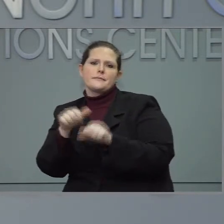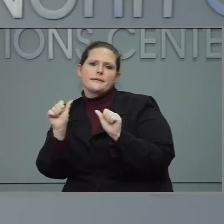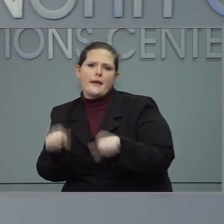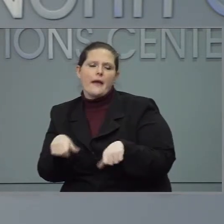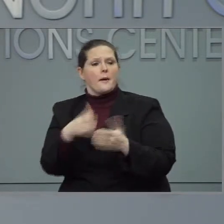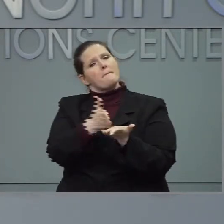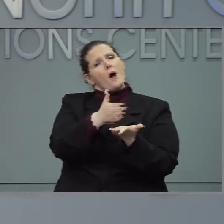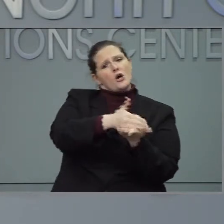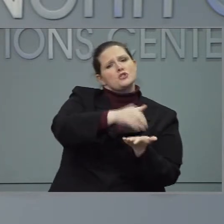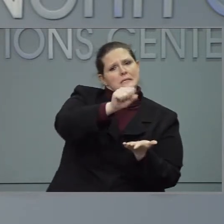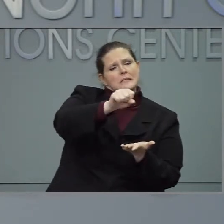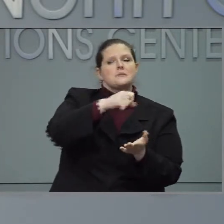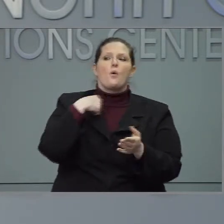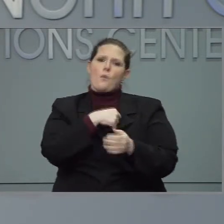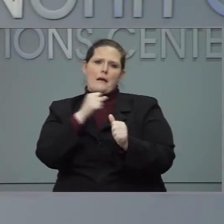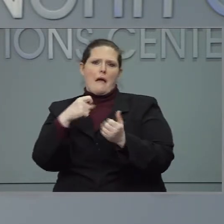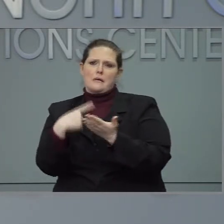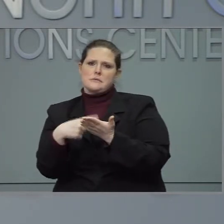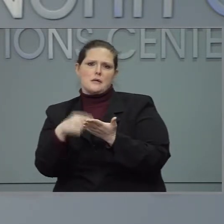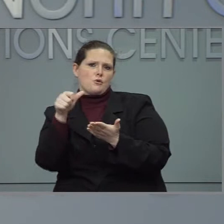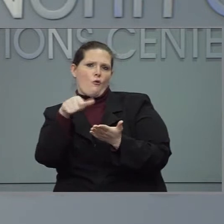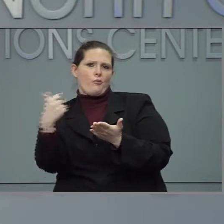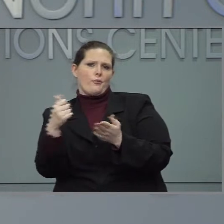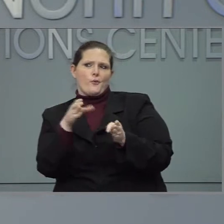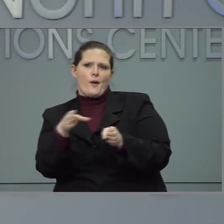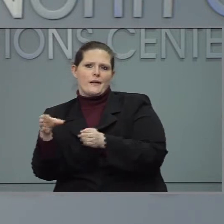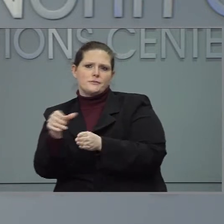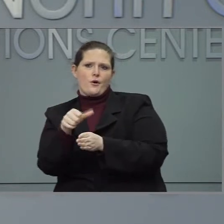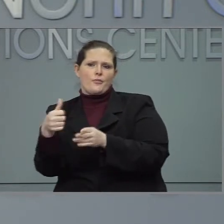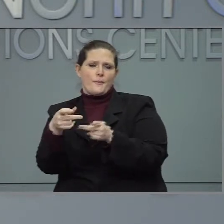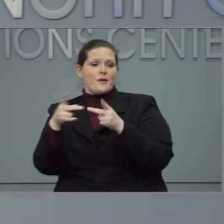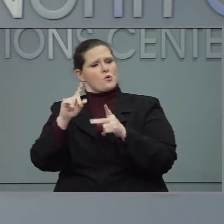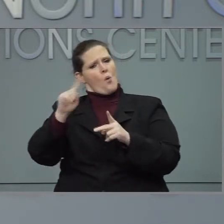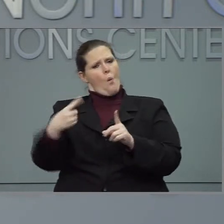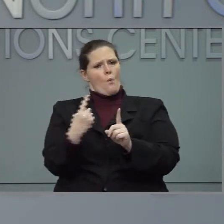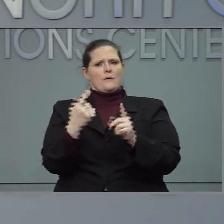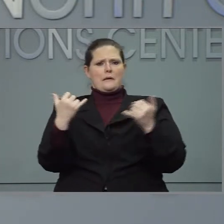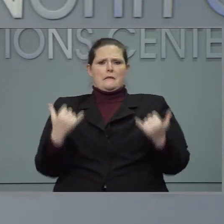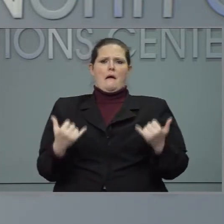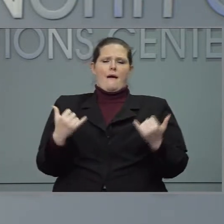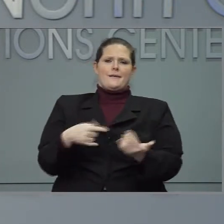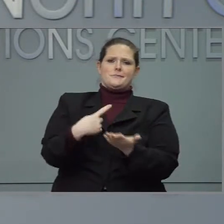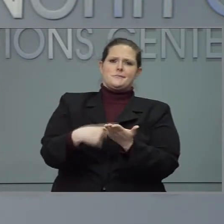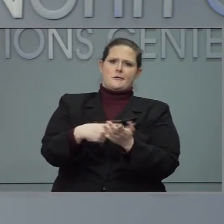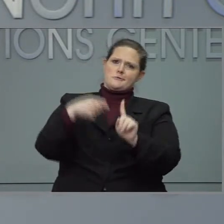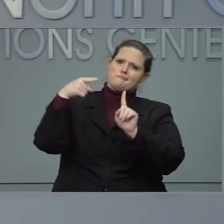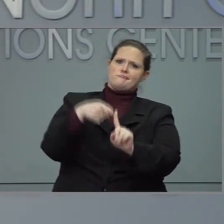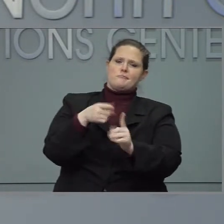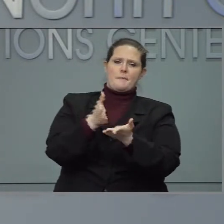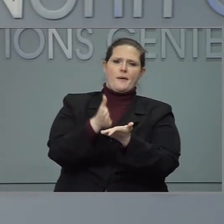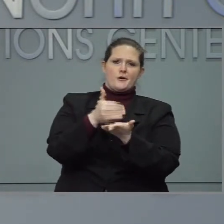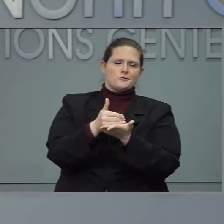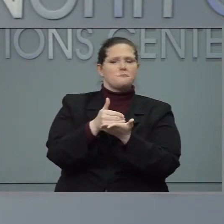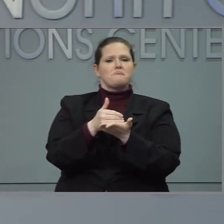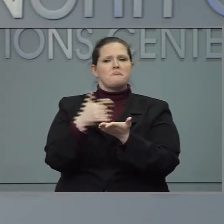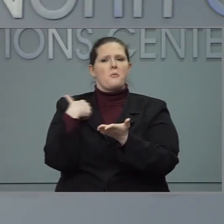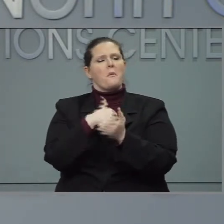discussed anywhere. So we're certainly not confining the discussion of Medicaid expansion in the budget.